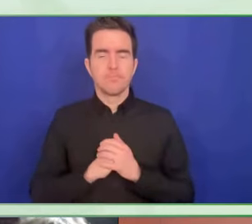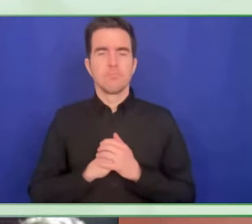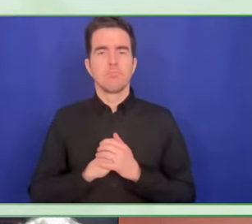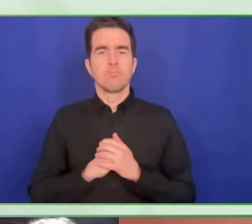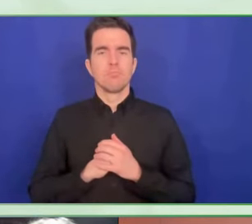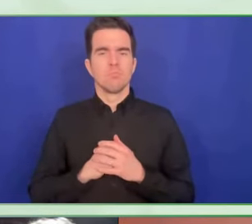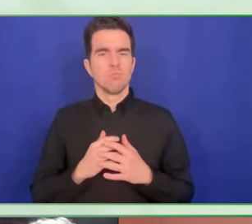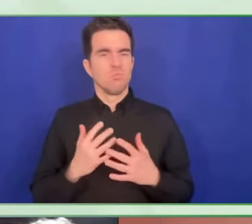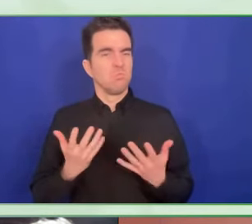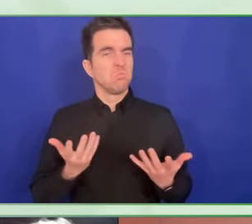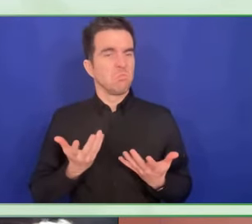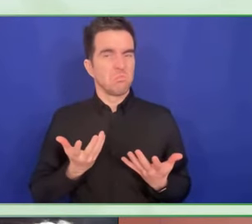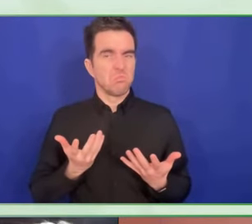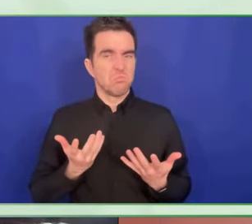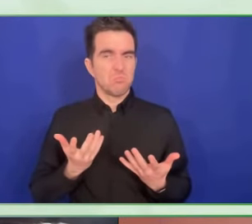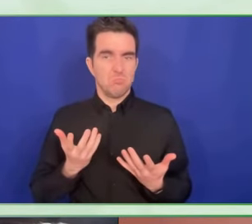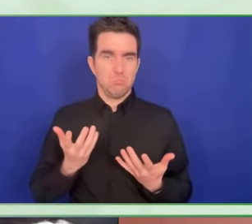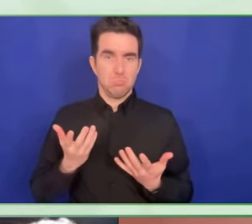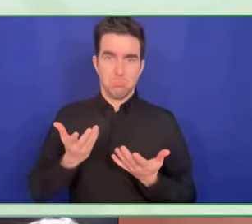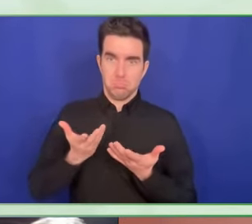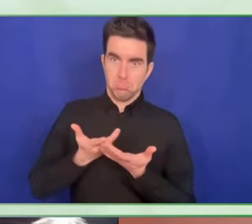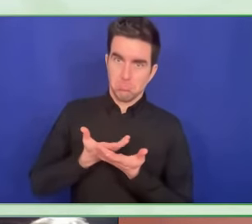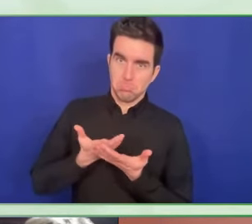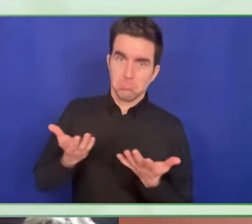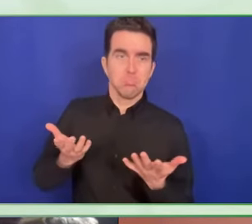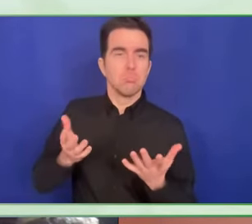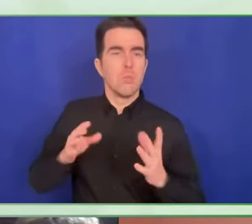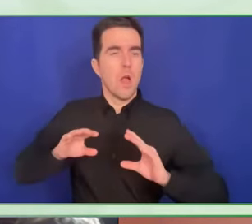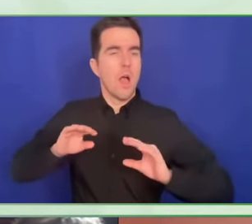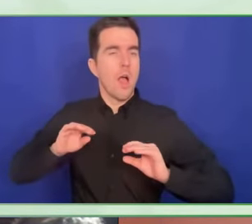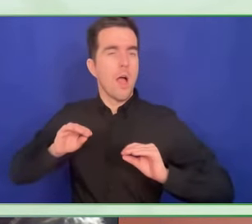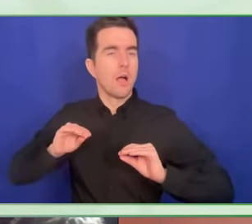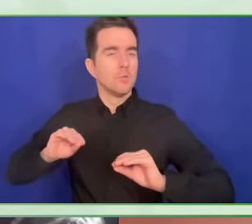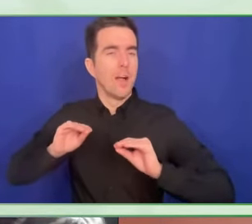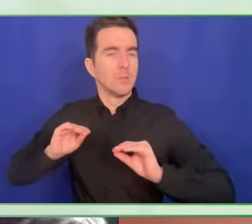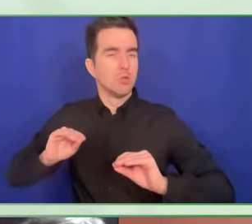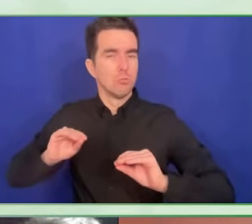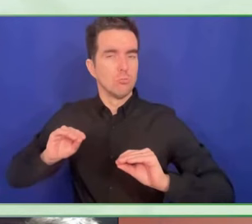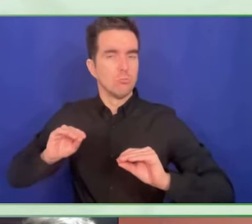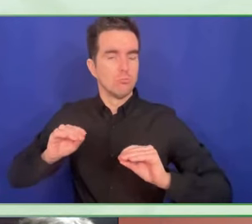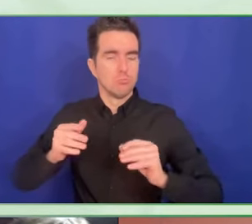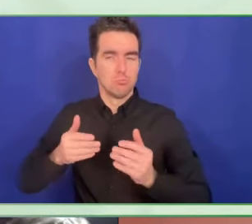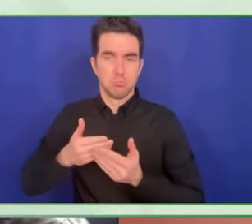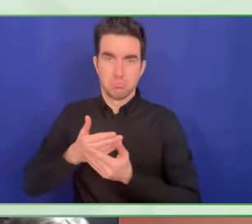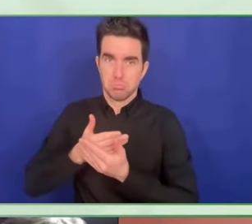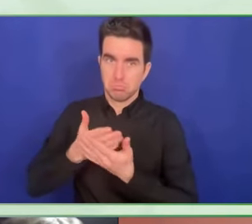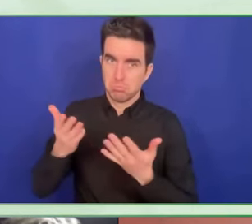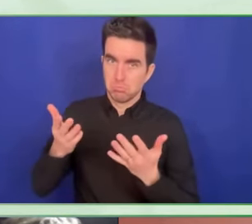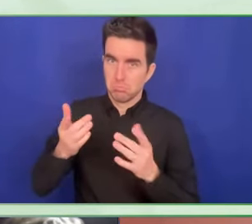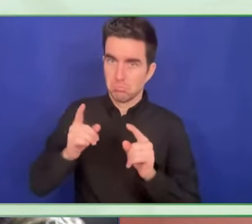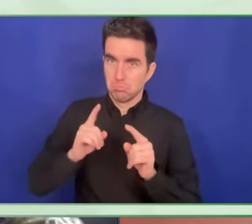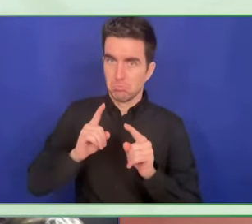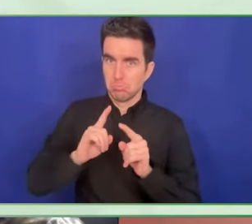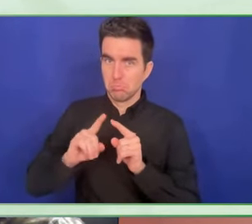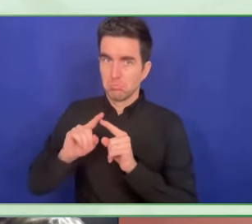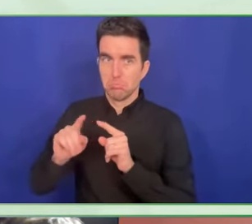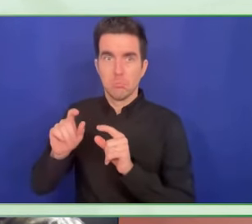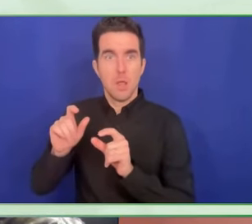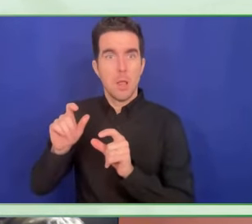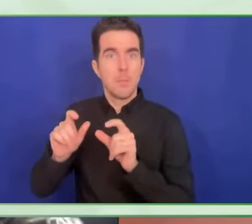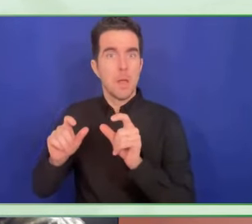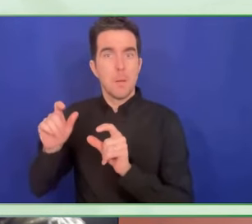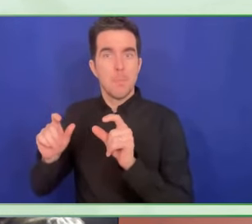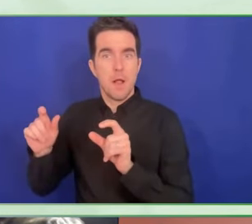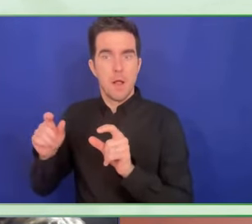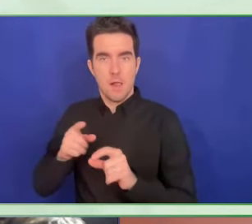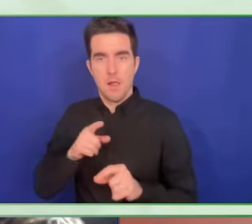there's not much representation, at least in Austria. That's a great question, and we're a little off